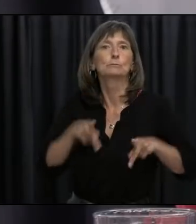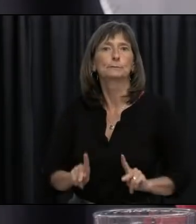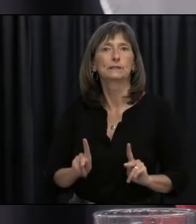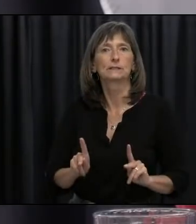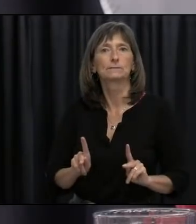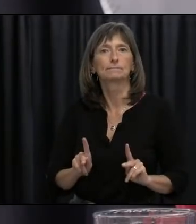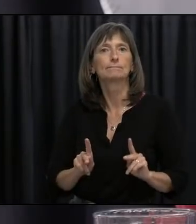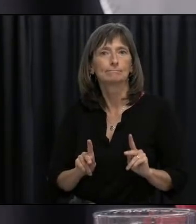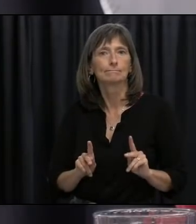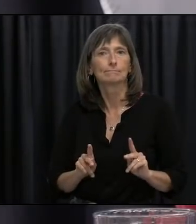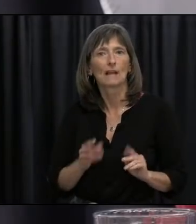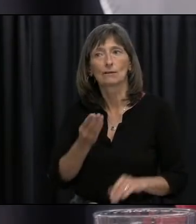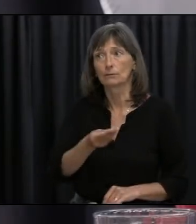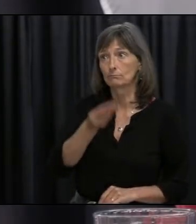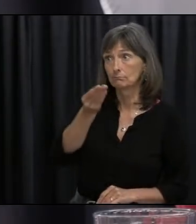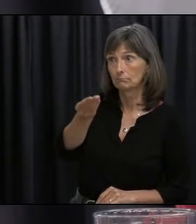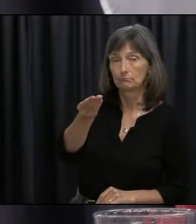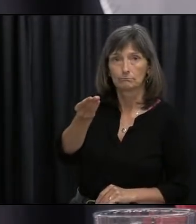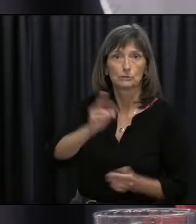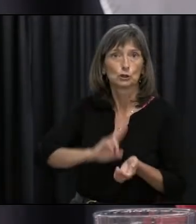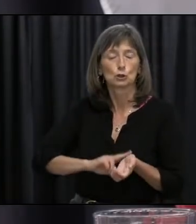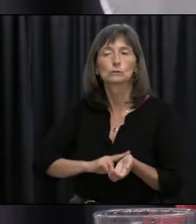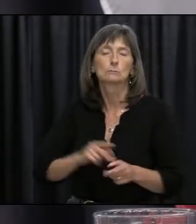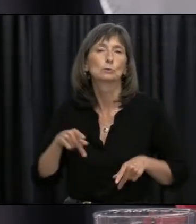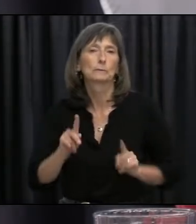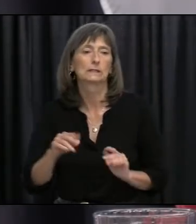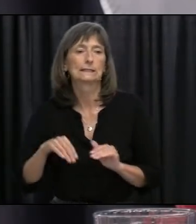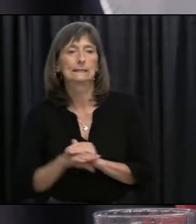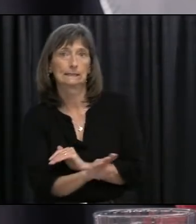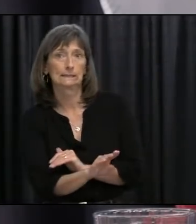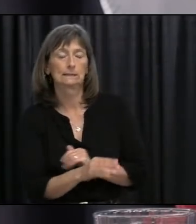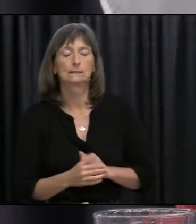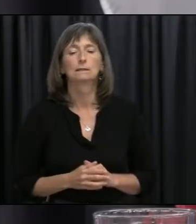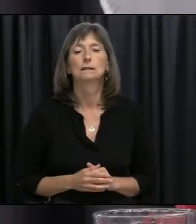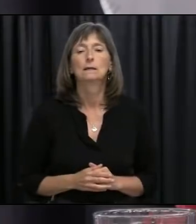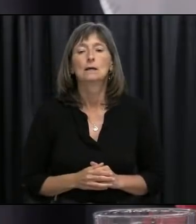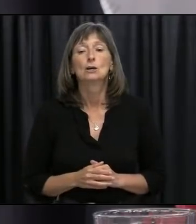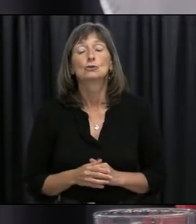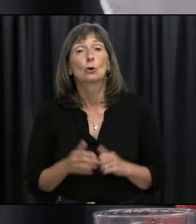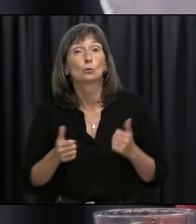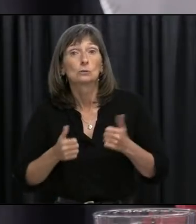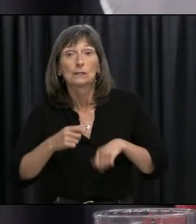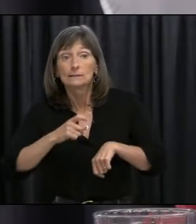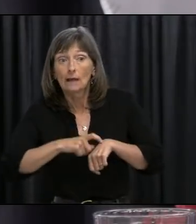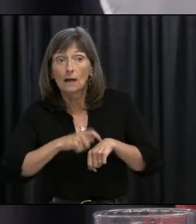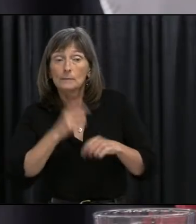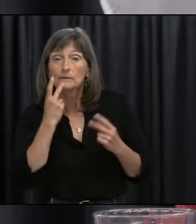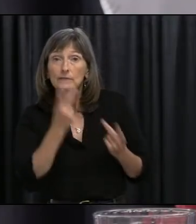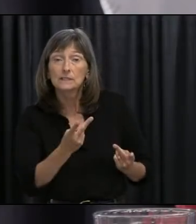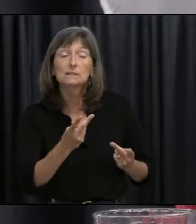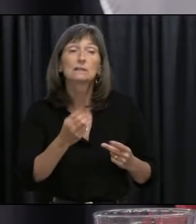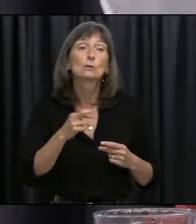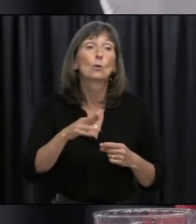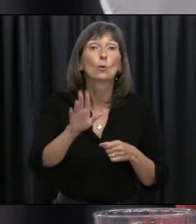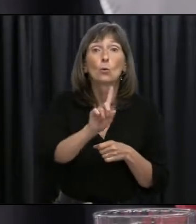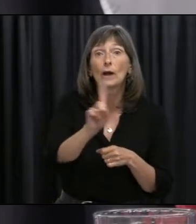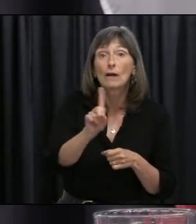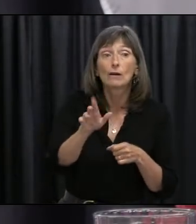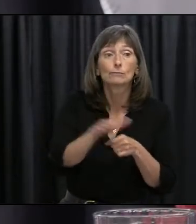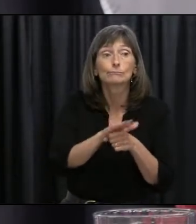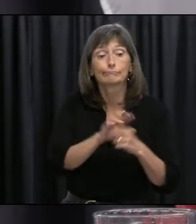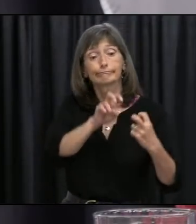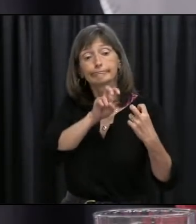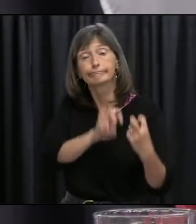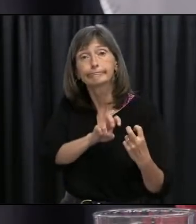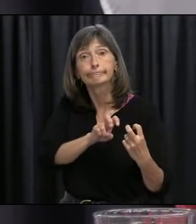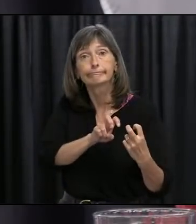of visitors. The actual mechanics in terms of visiting time and the location within the